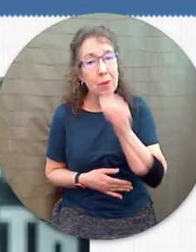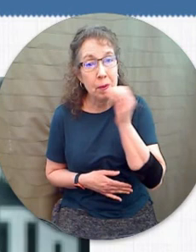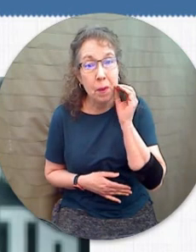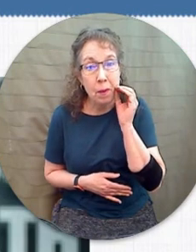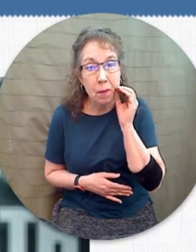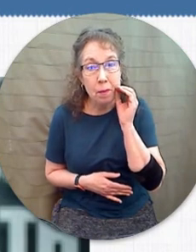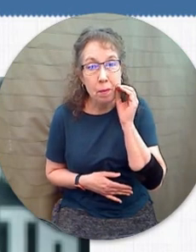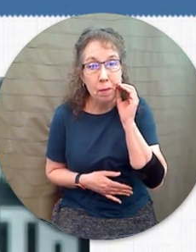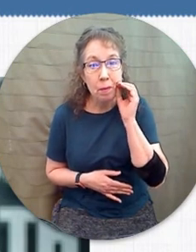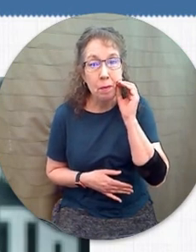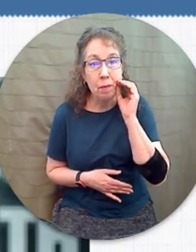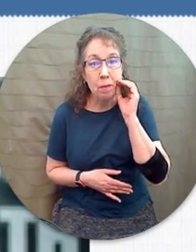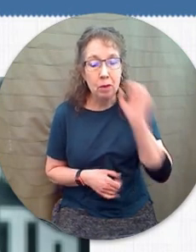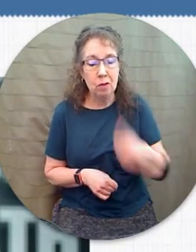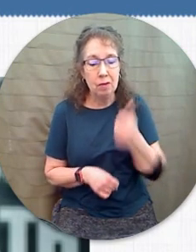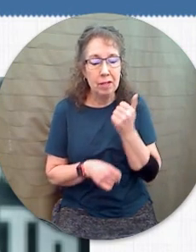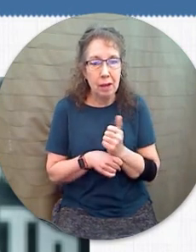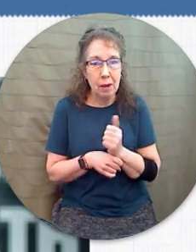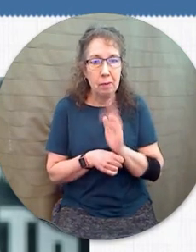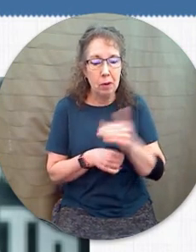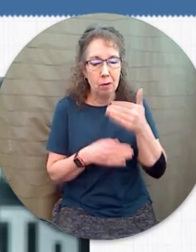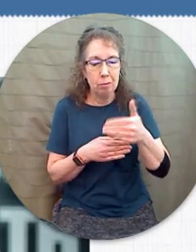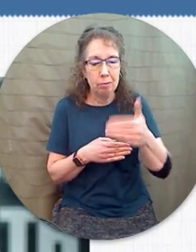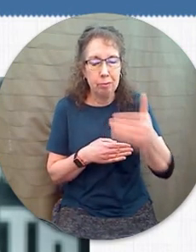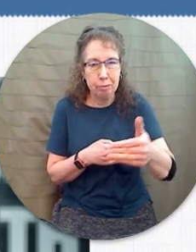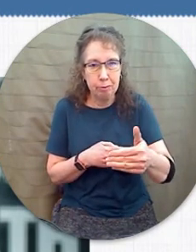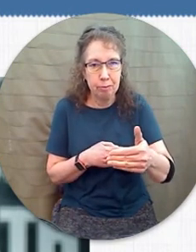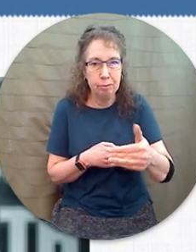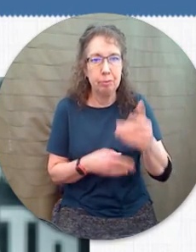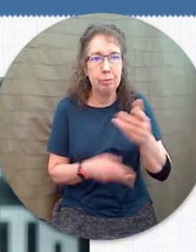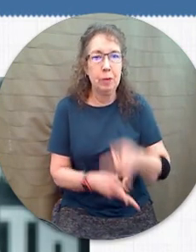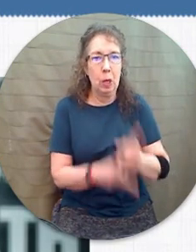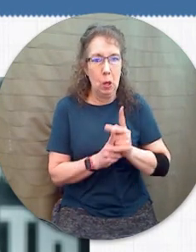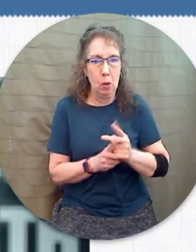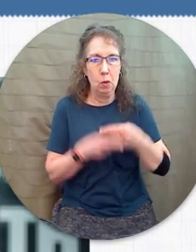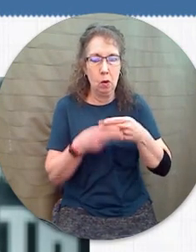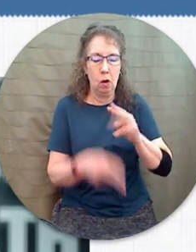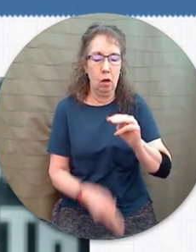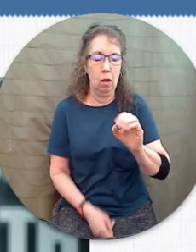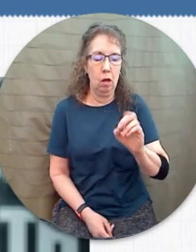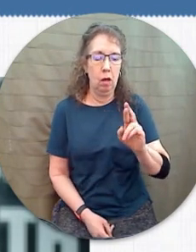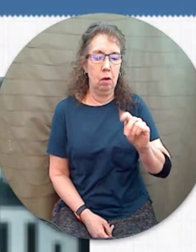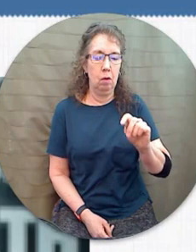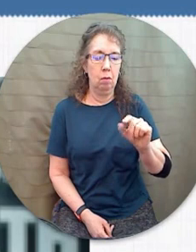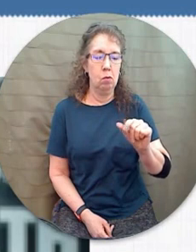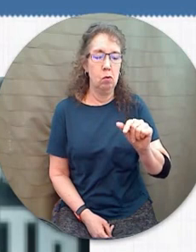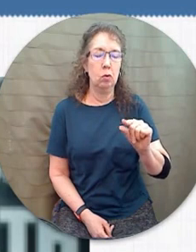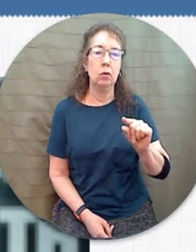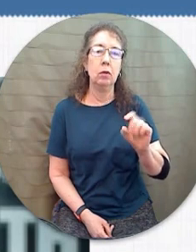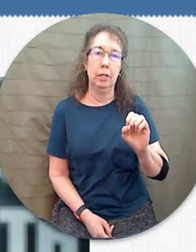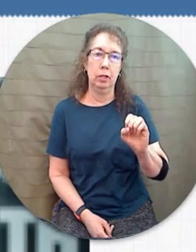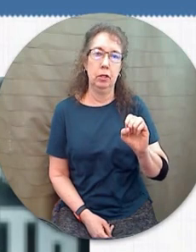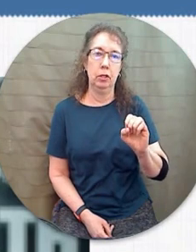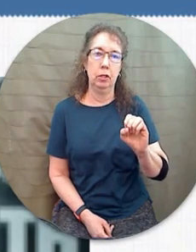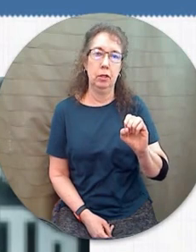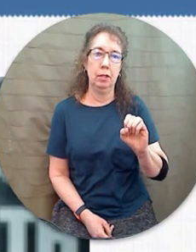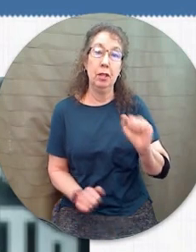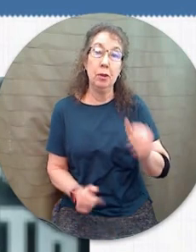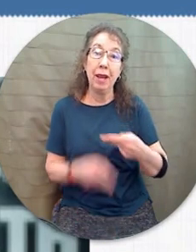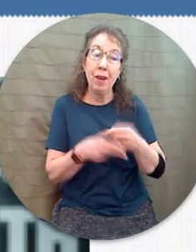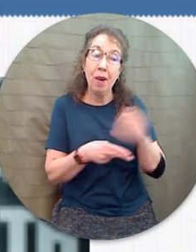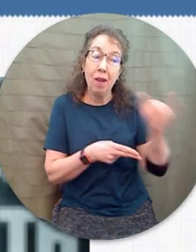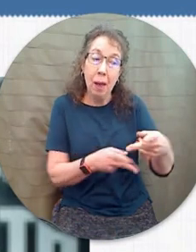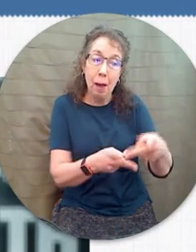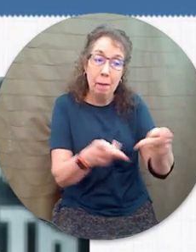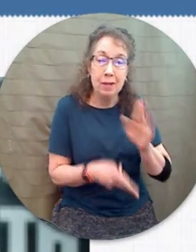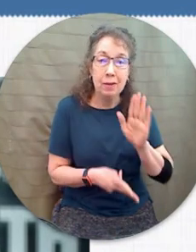and you've set up your installment loan on a home, which is called a mortgage. And you know, it's someplace you can call your own. There's something